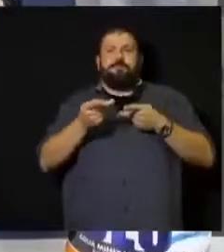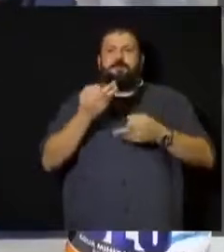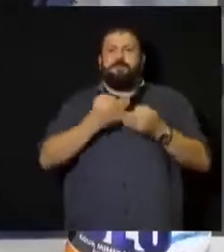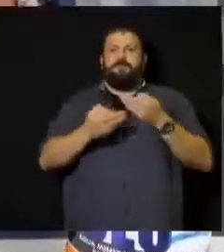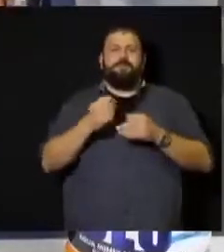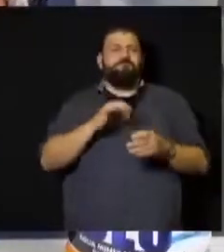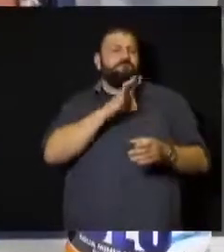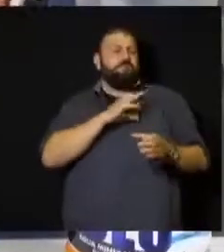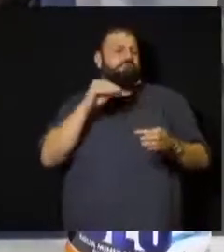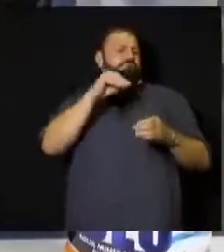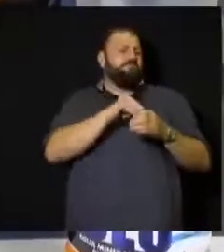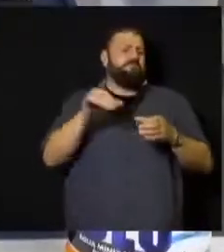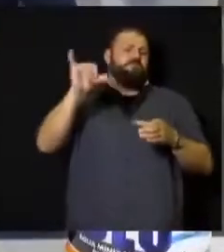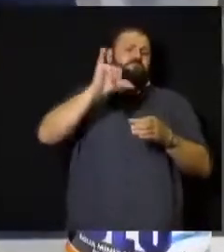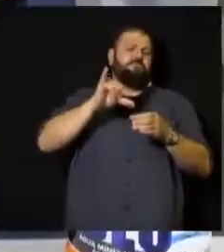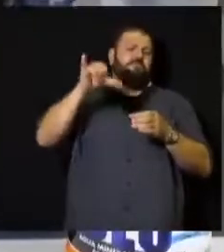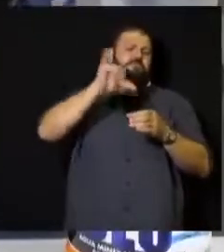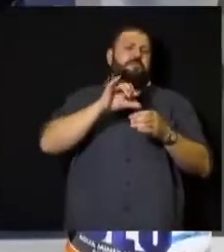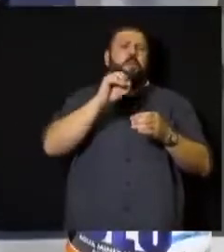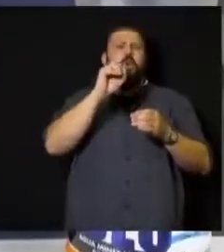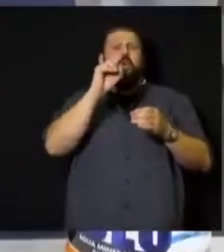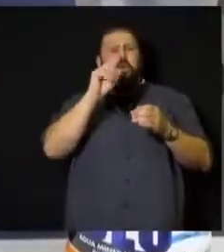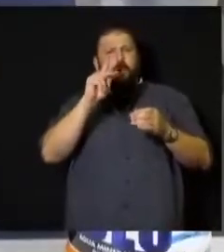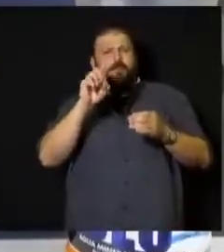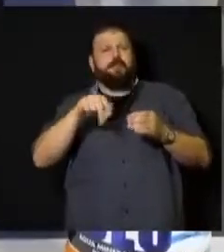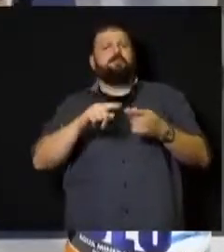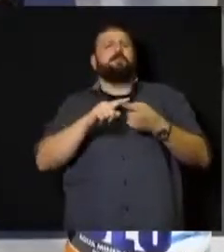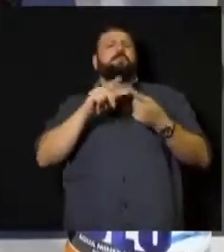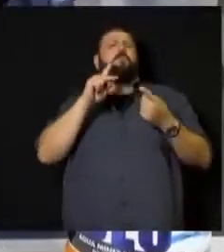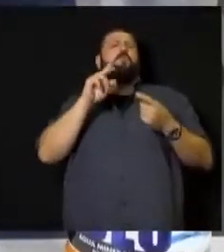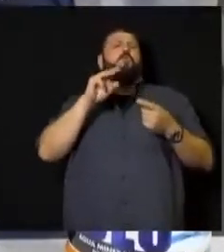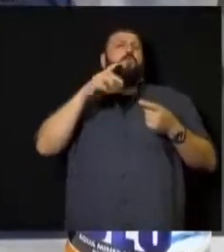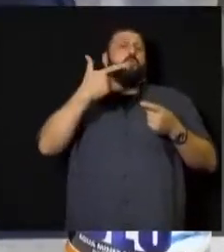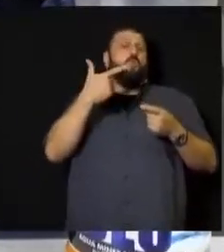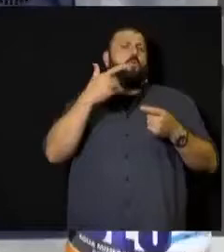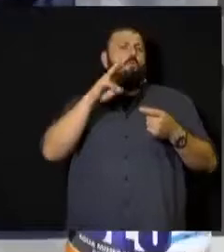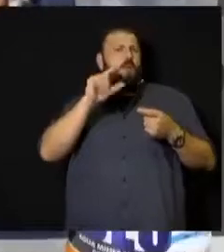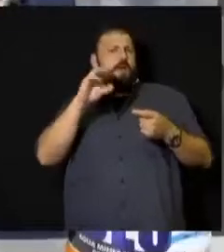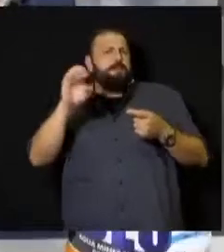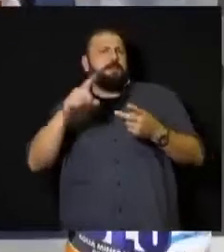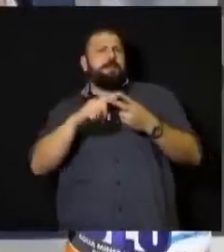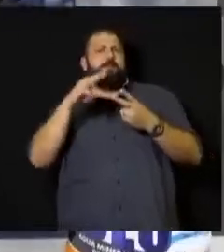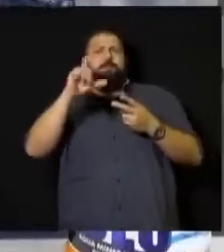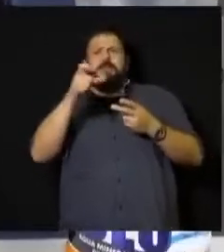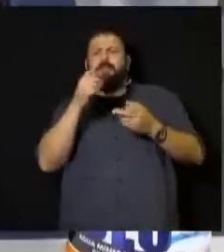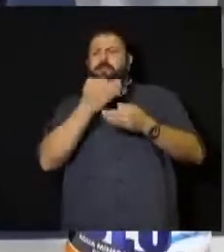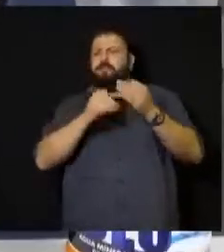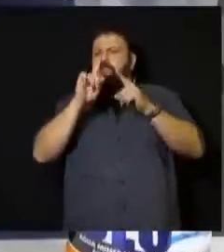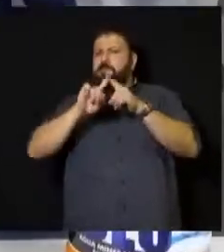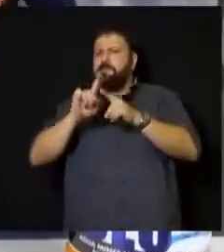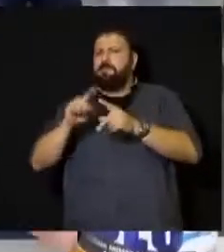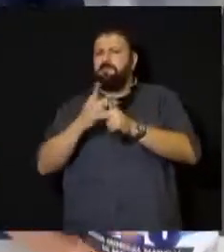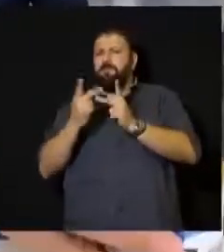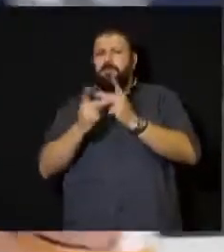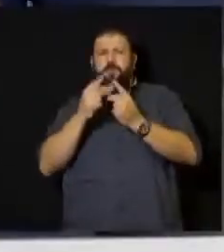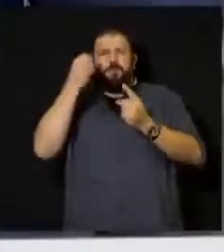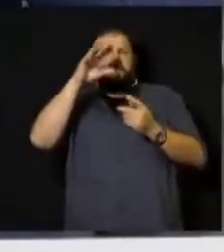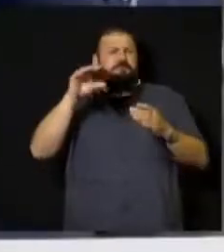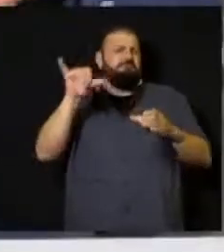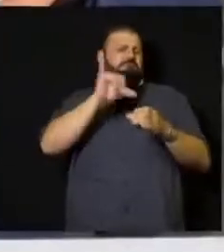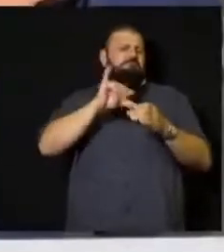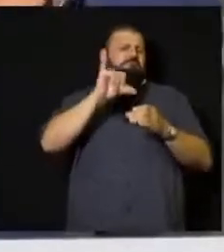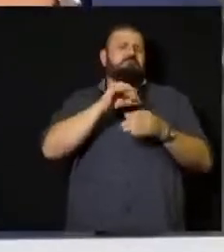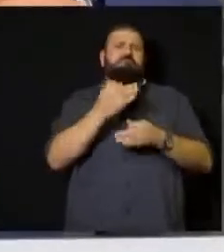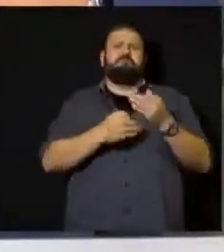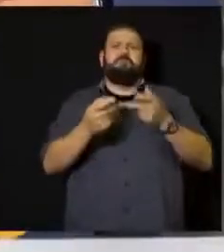the maybe put OmniPlus once a mix Optimus and to even if they're